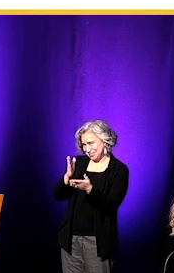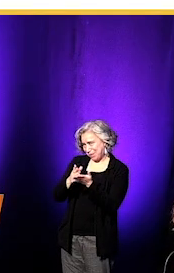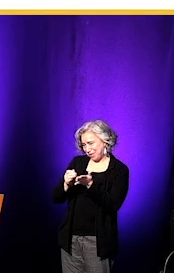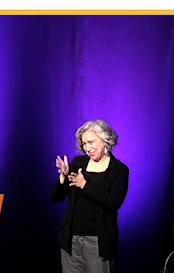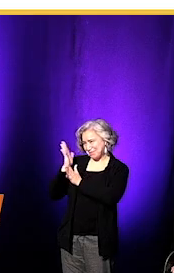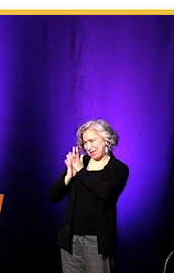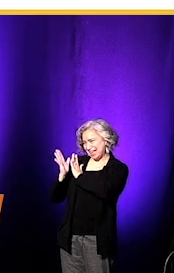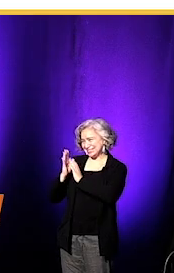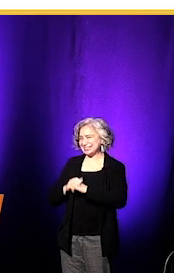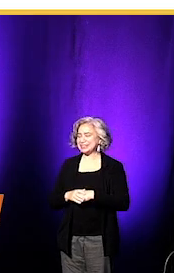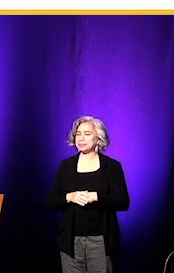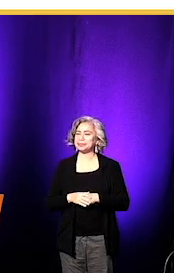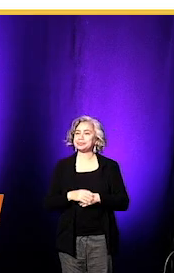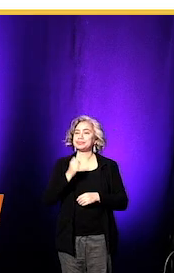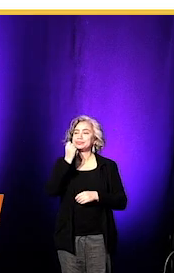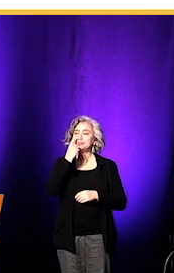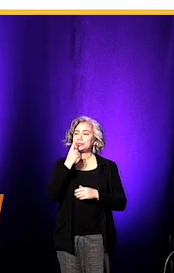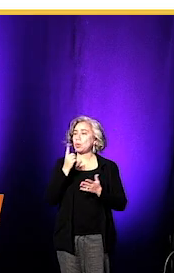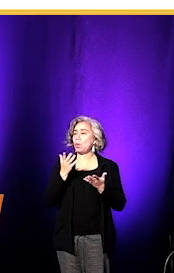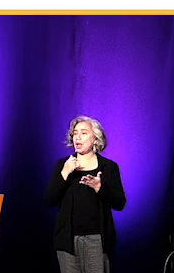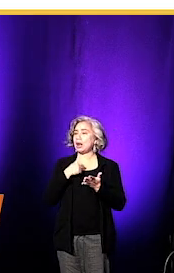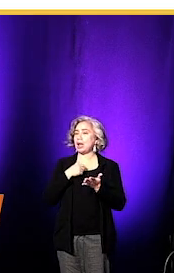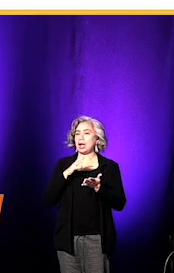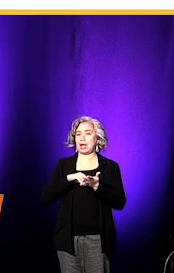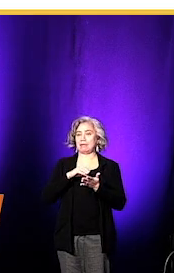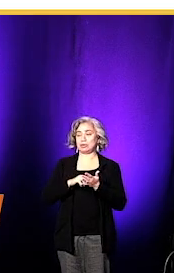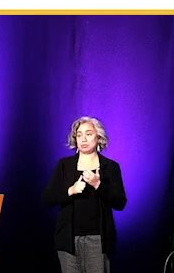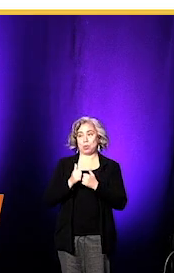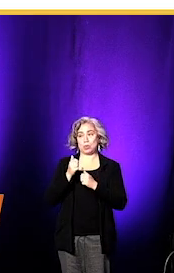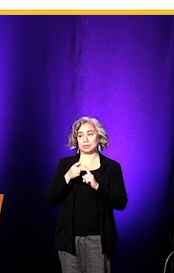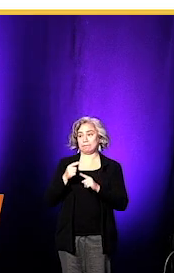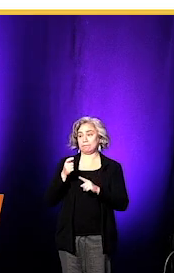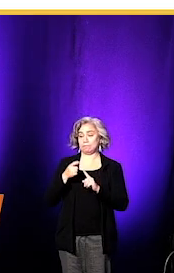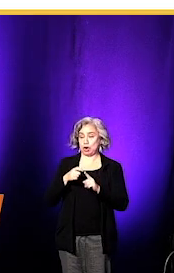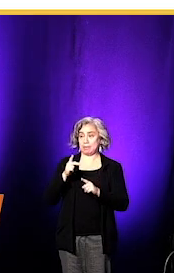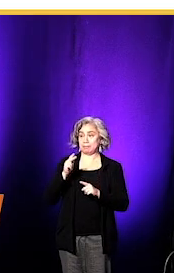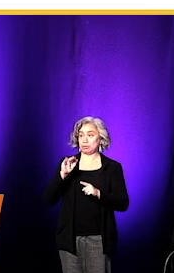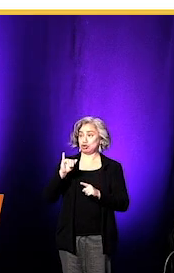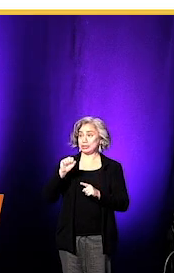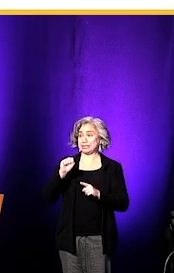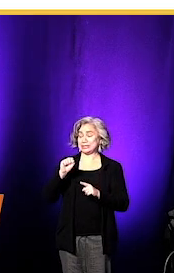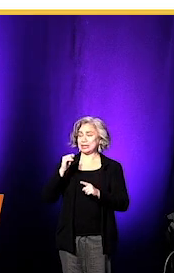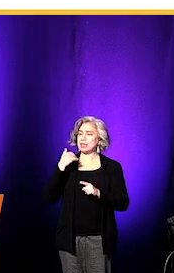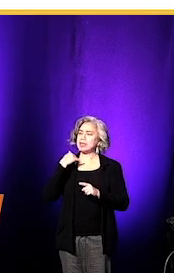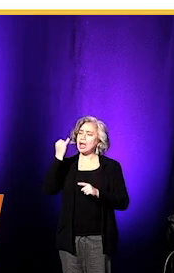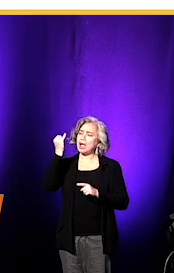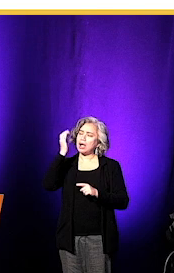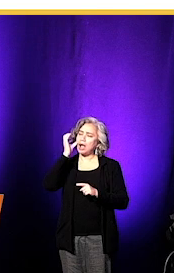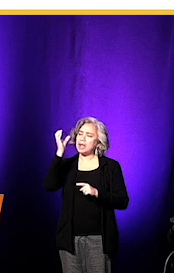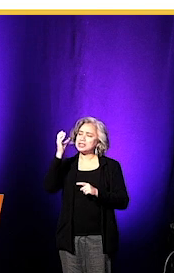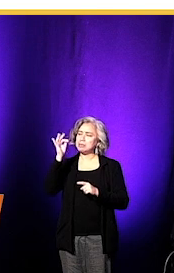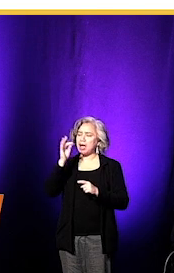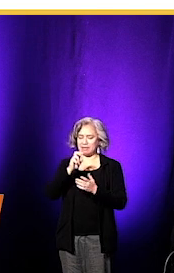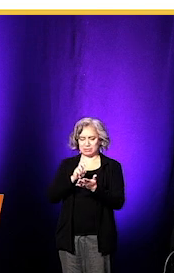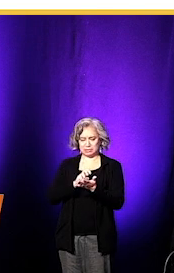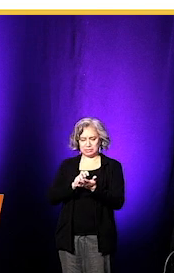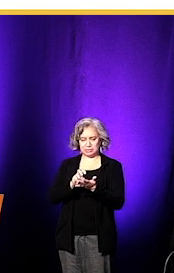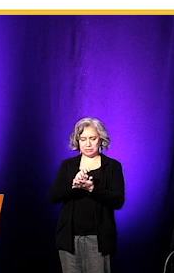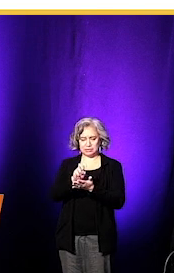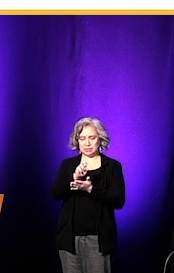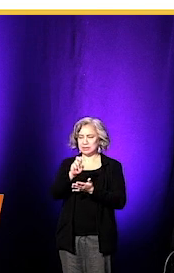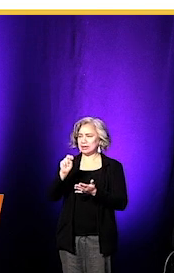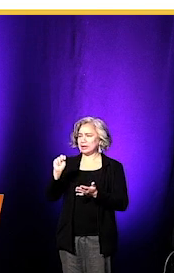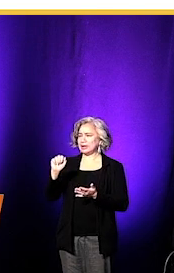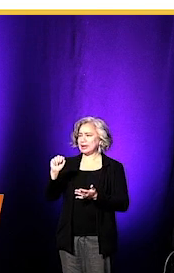The thing that I have learned the most from you, Chris, is about the idea of navigation. But the idea of navigation